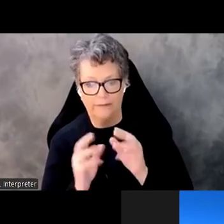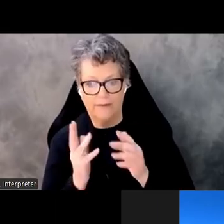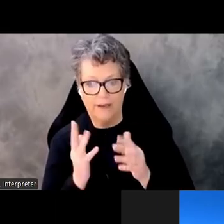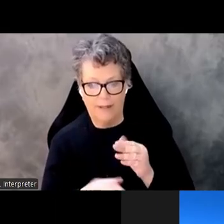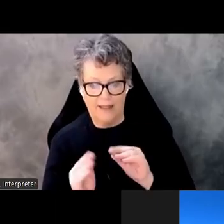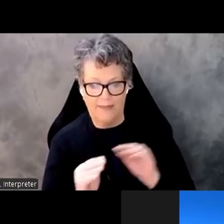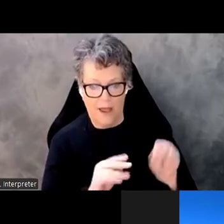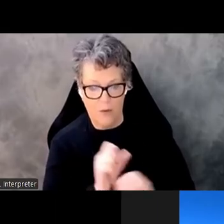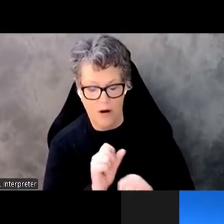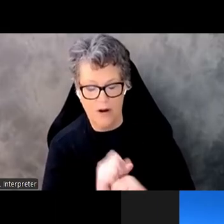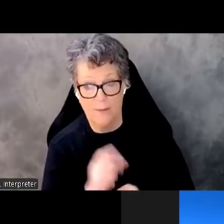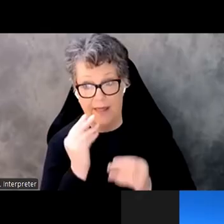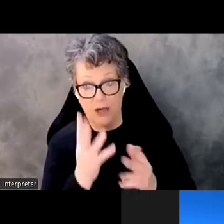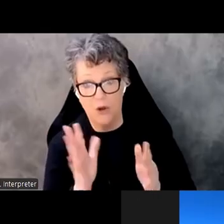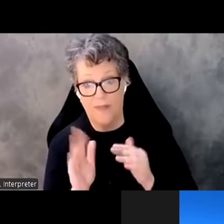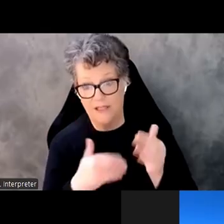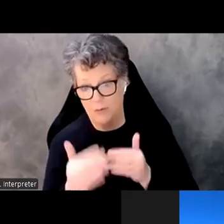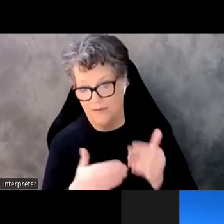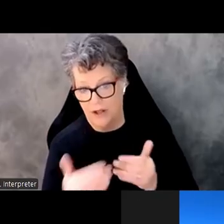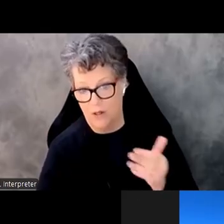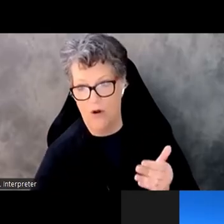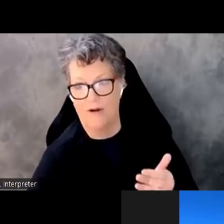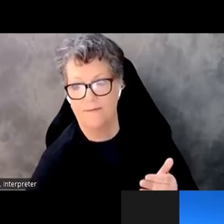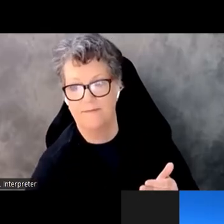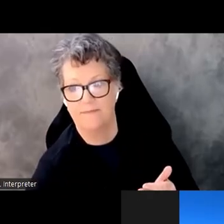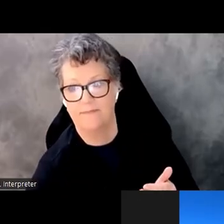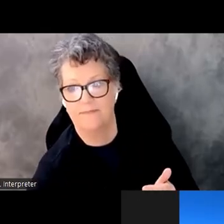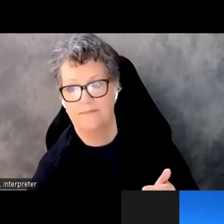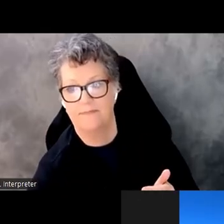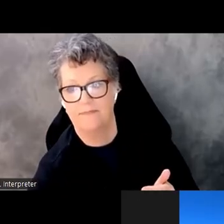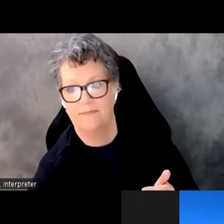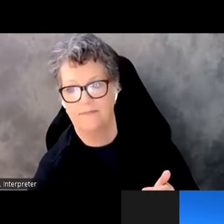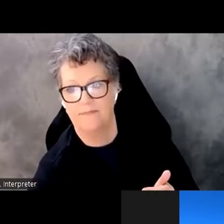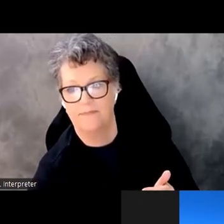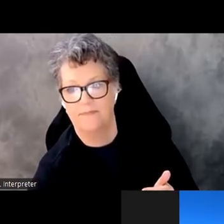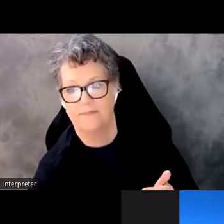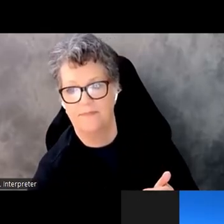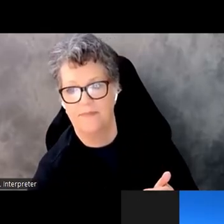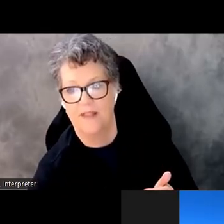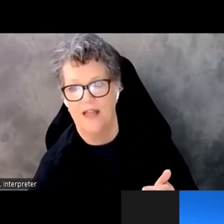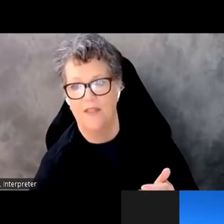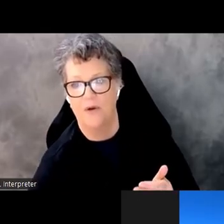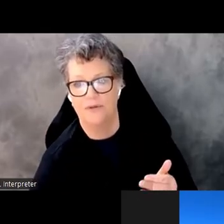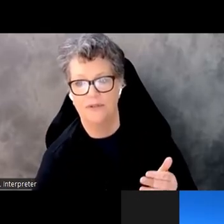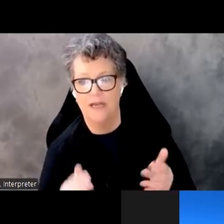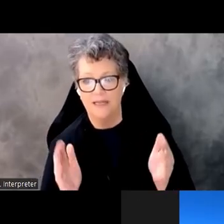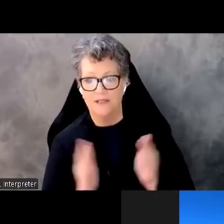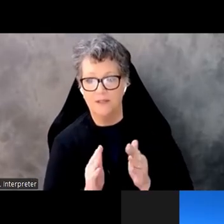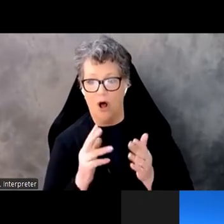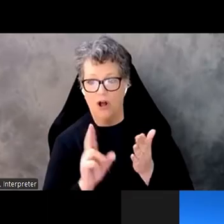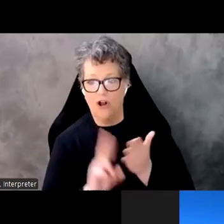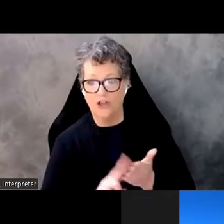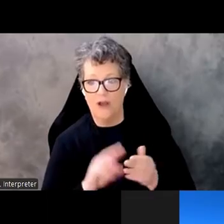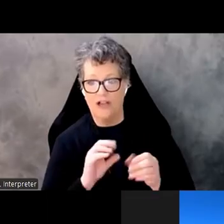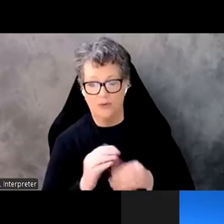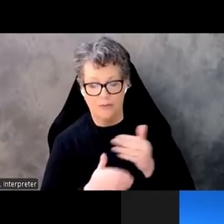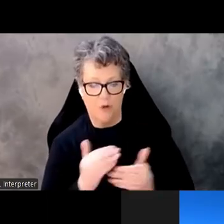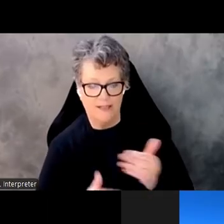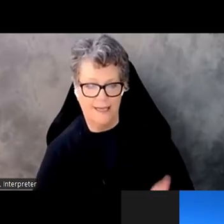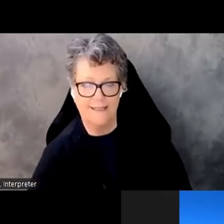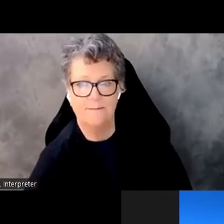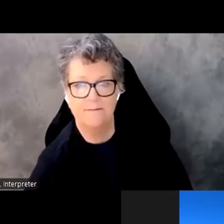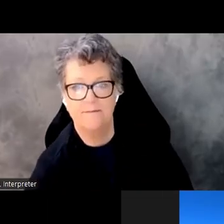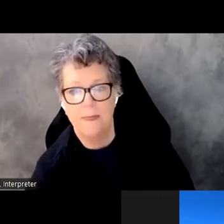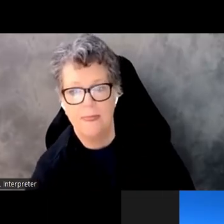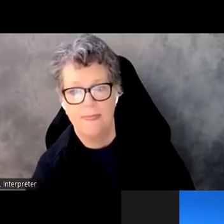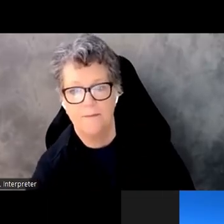want to let you all know that is moving along, and those small dollar contracts are in process. Shifting gears, I